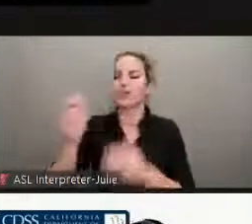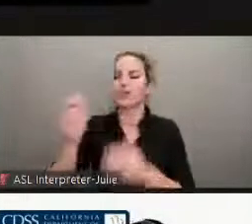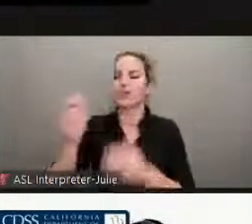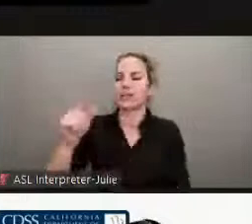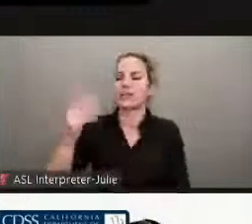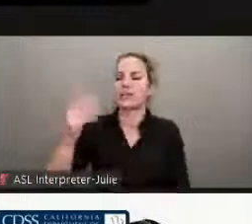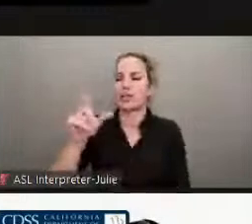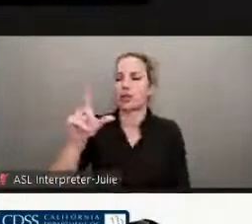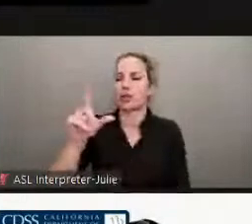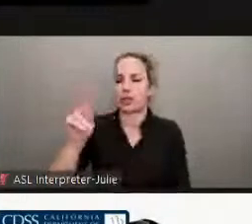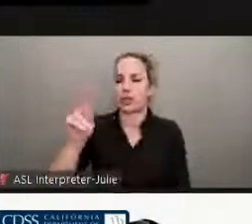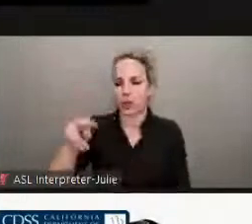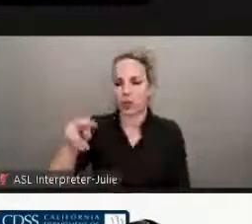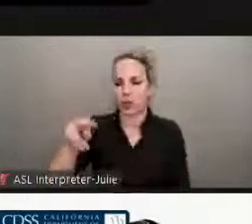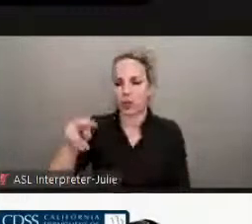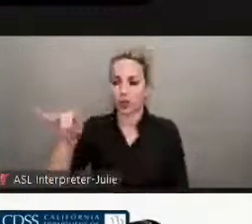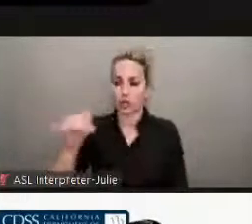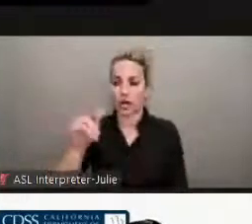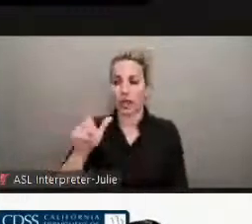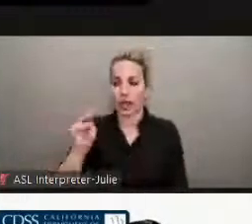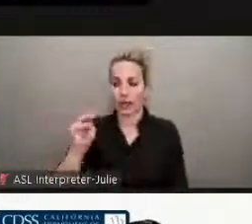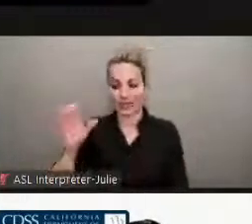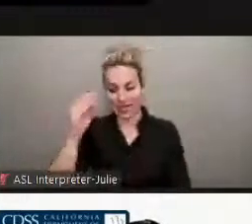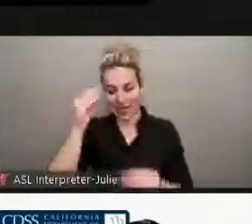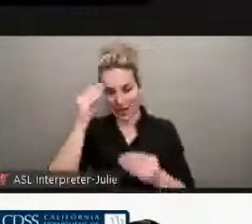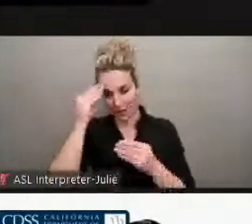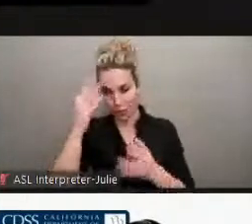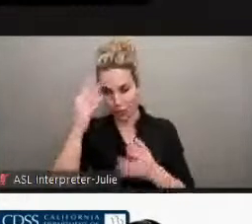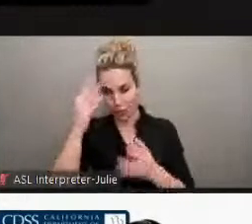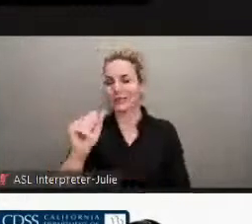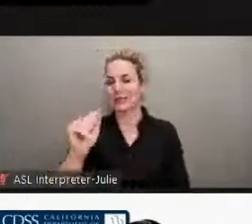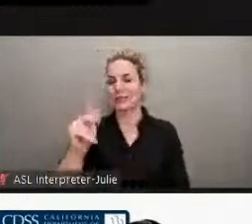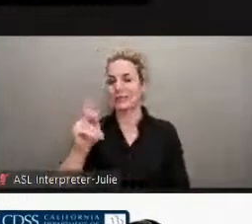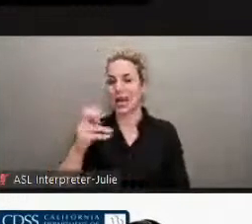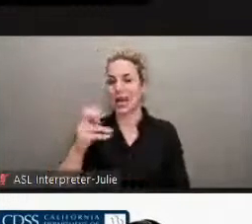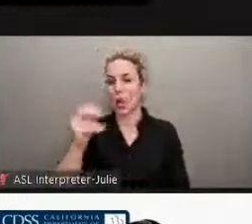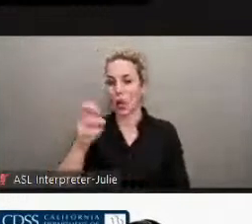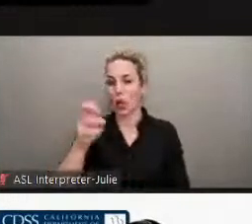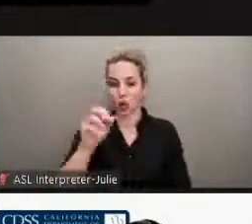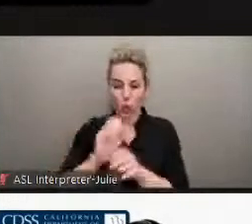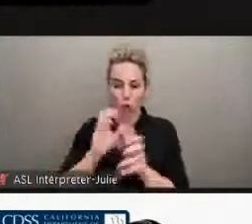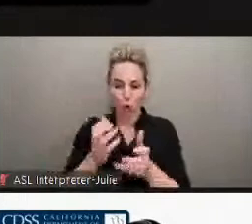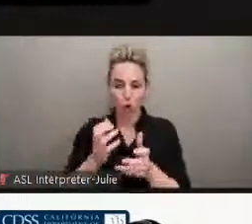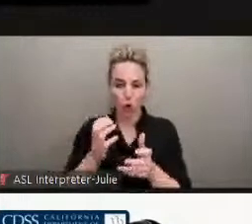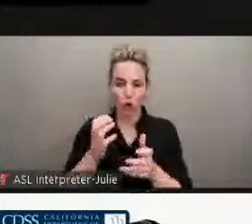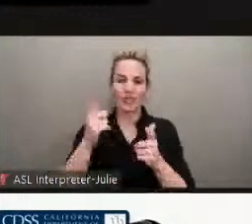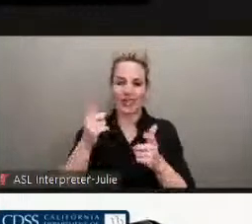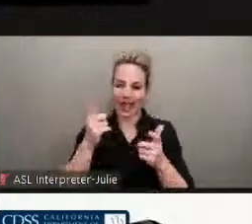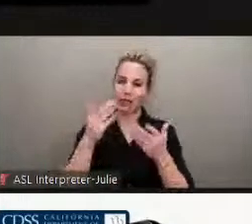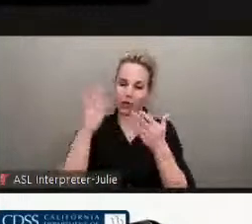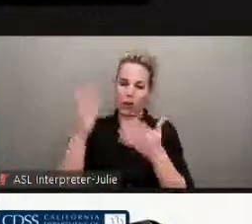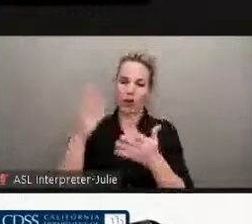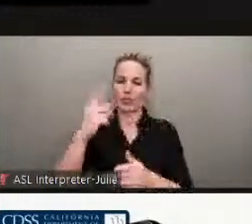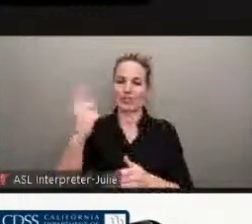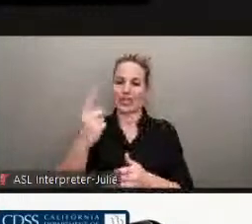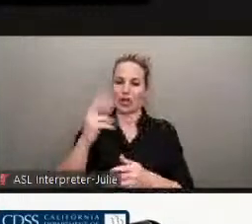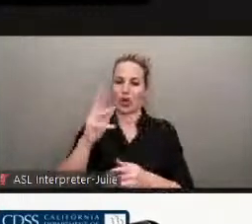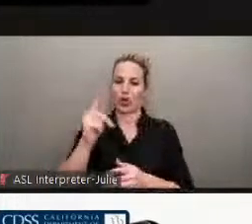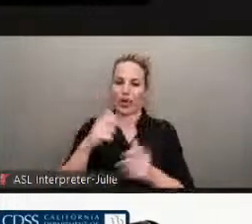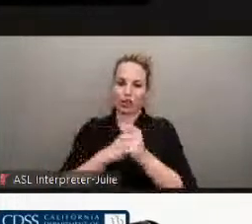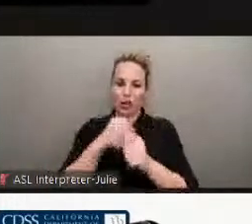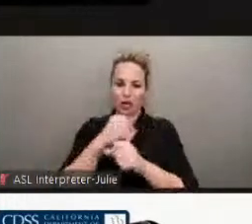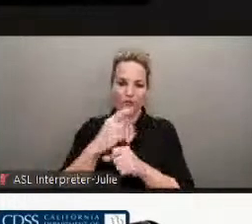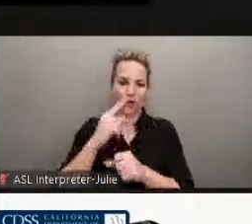2022. The JLMC, informed by the Stakeholder Work Group recommendations, presented their approach for a single rate structure to the